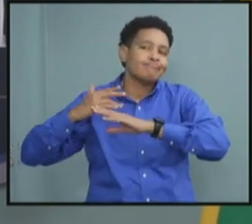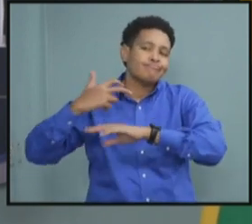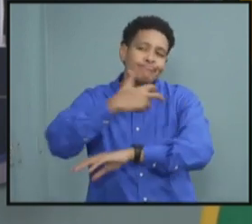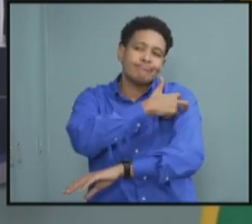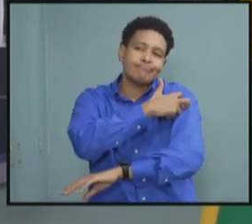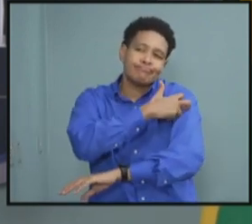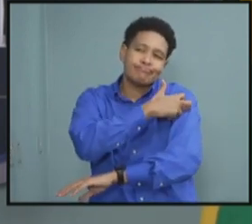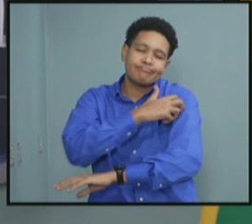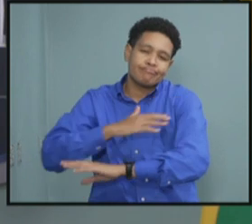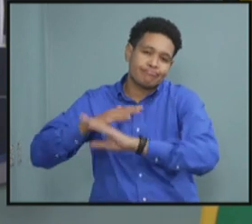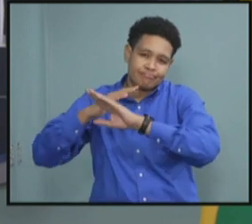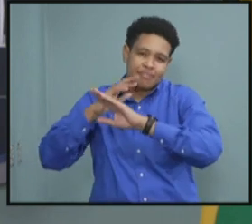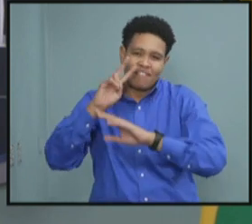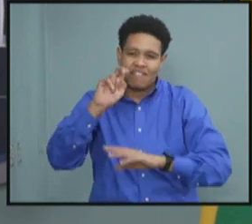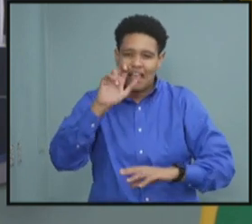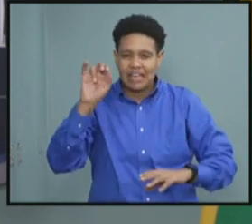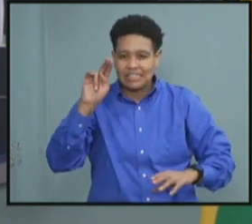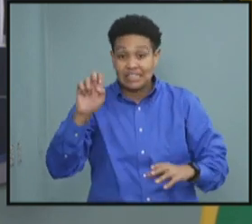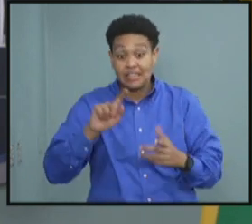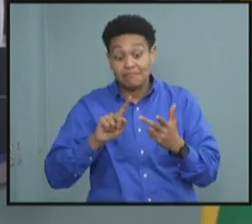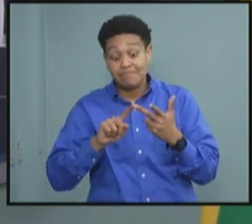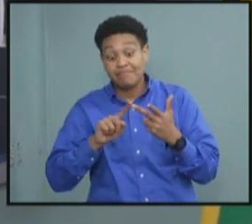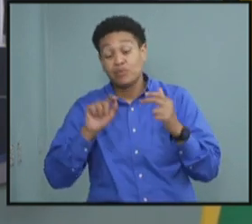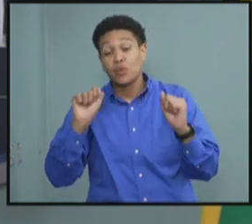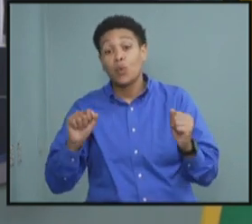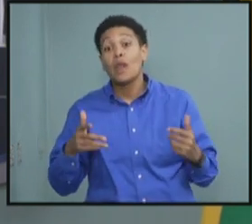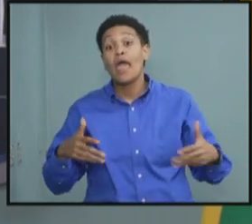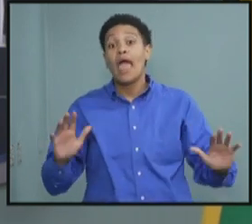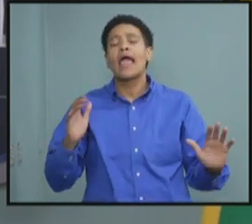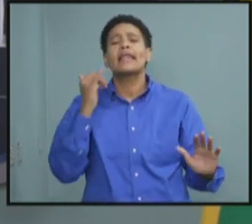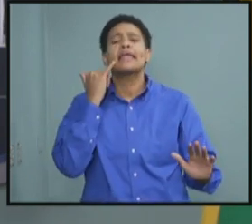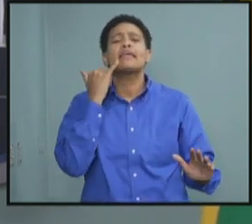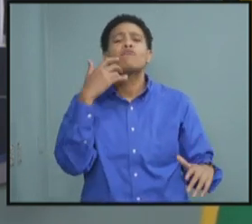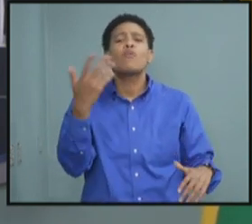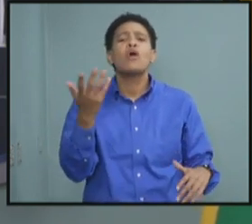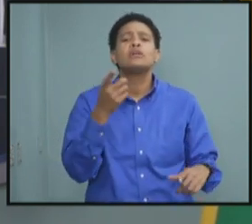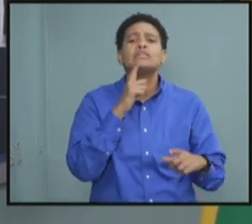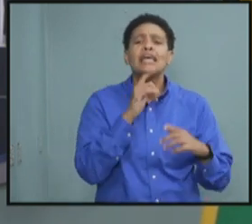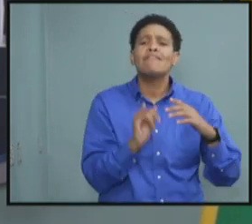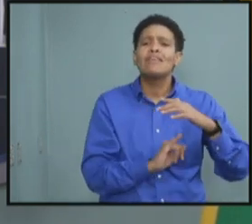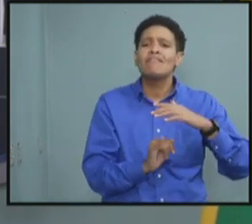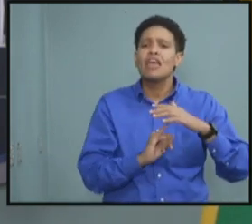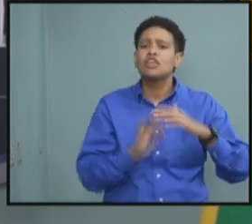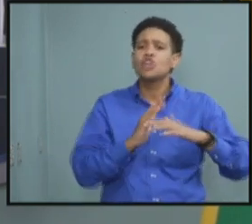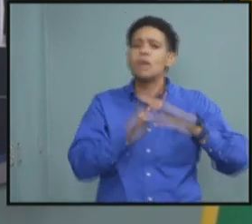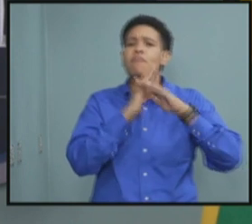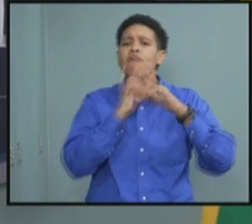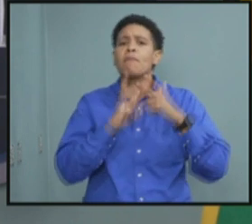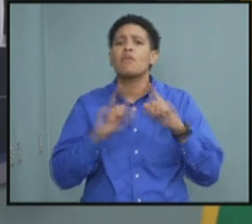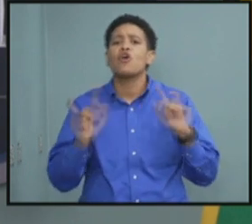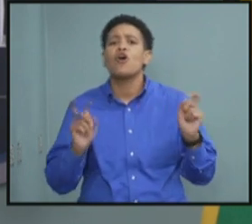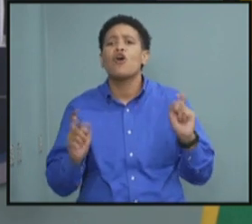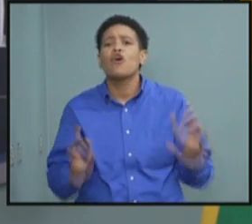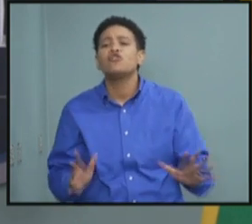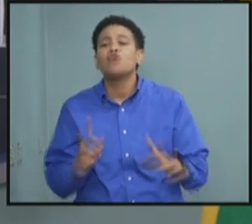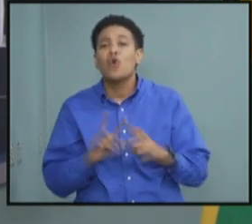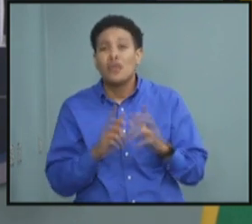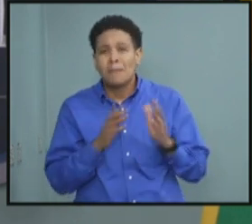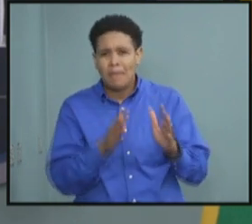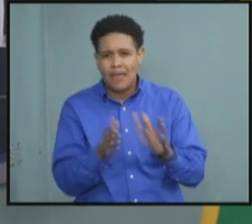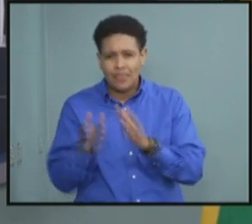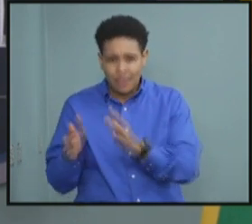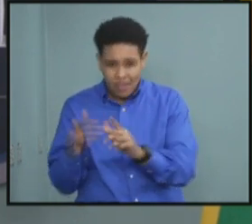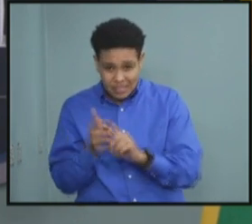population. It could also end if the infection prevention and control